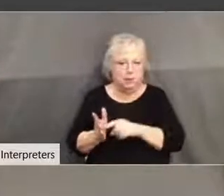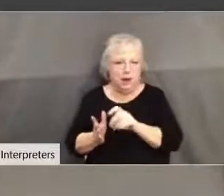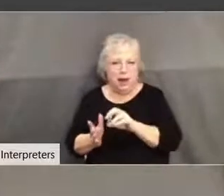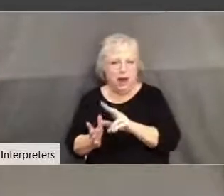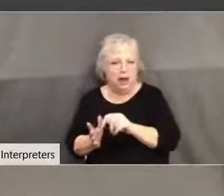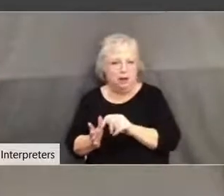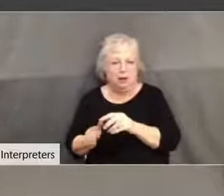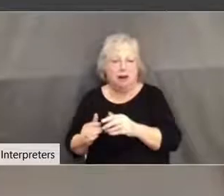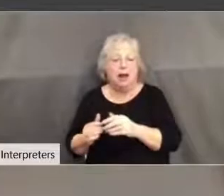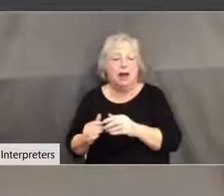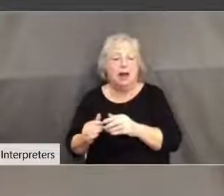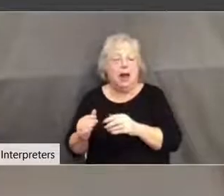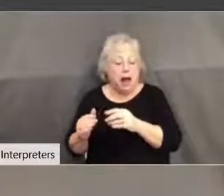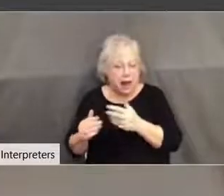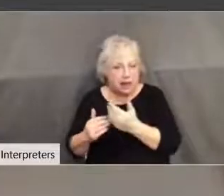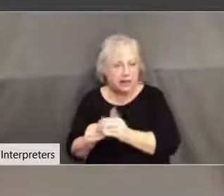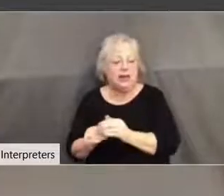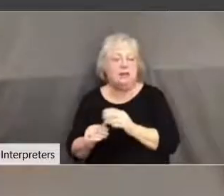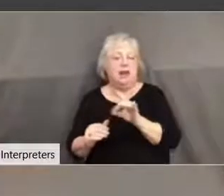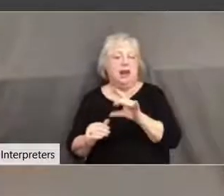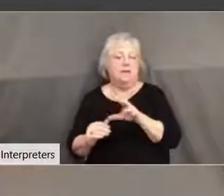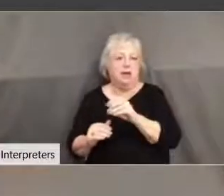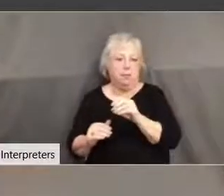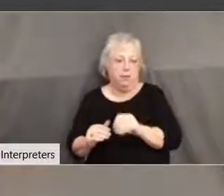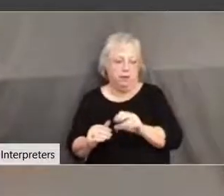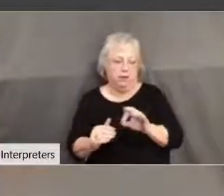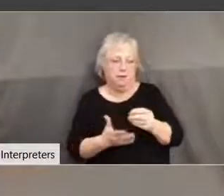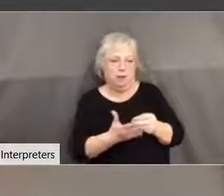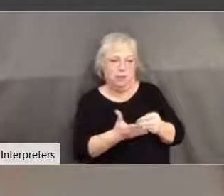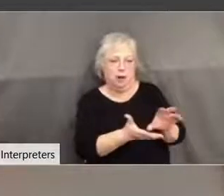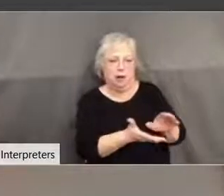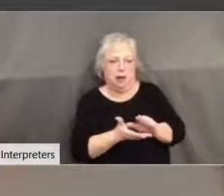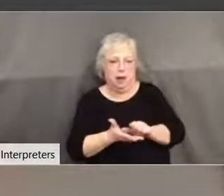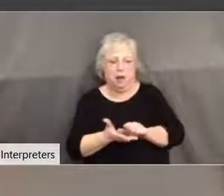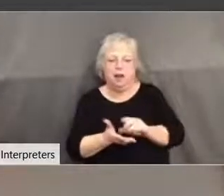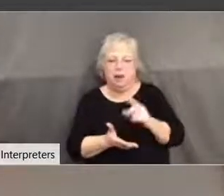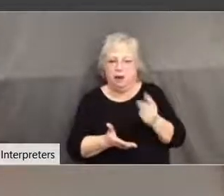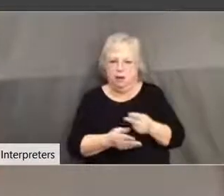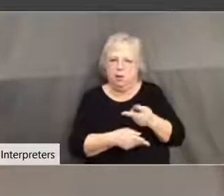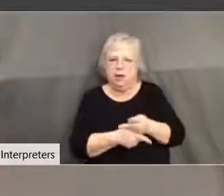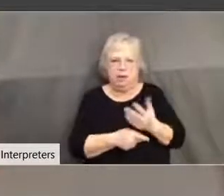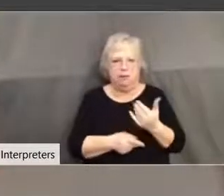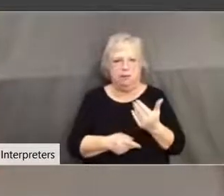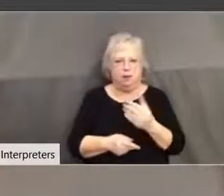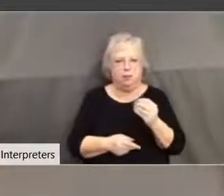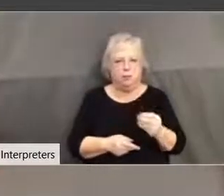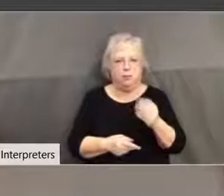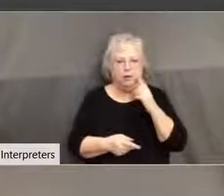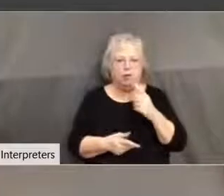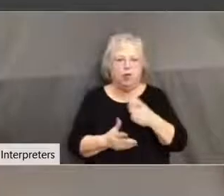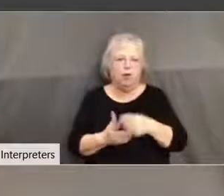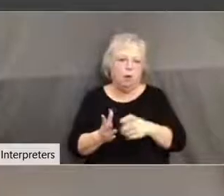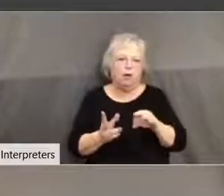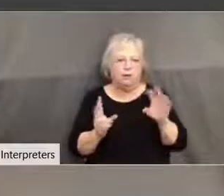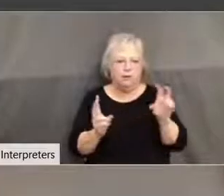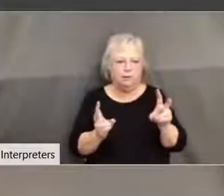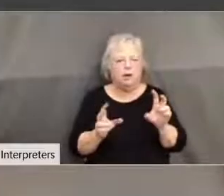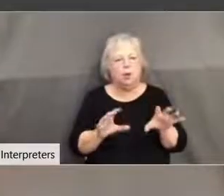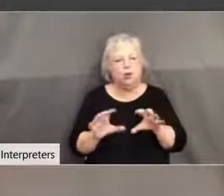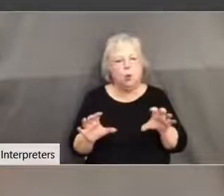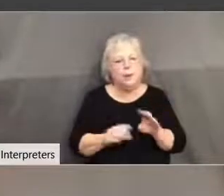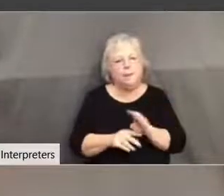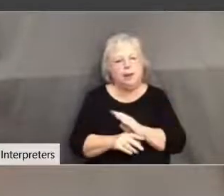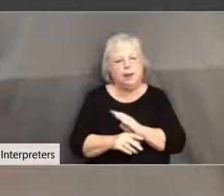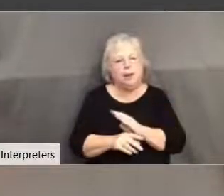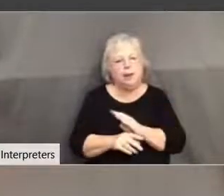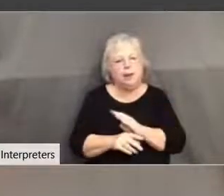85% of the premium they received, again, they're only allowed to keep 15% for cost of doing business, they have to return that